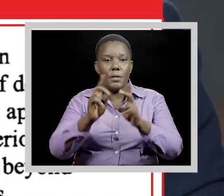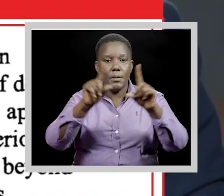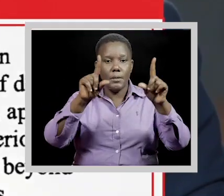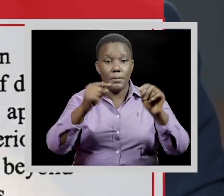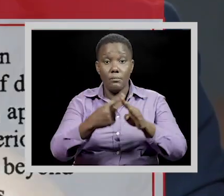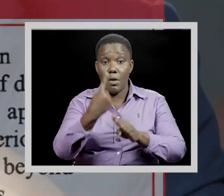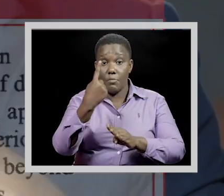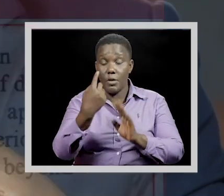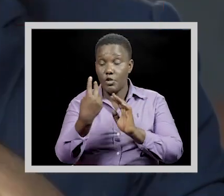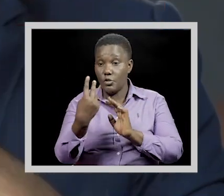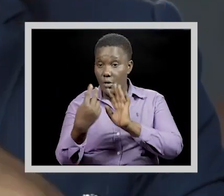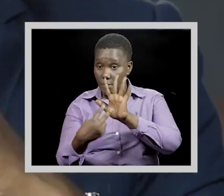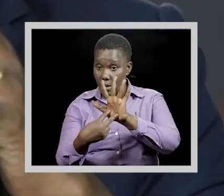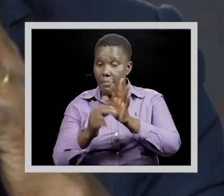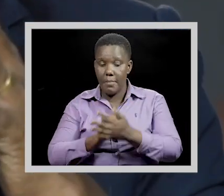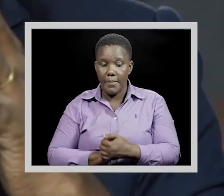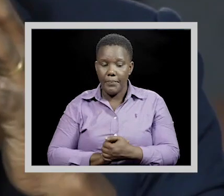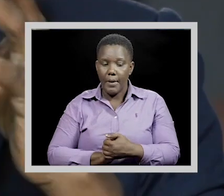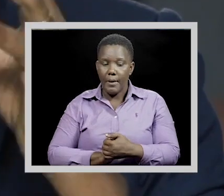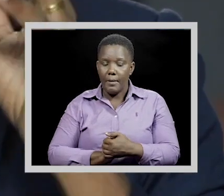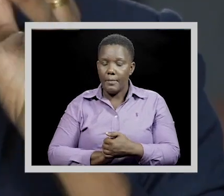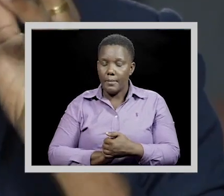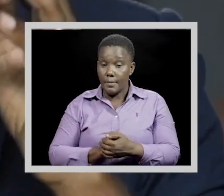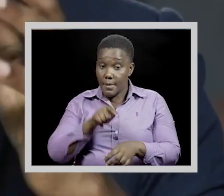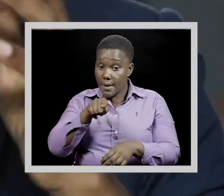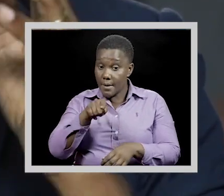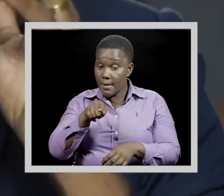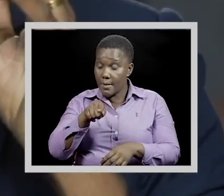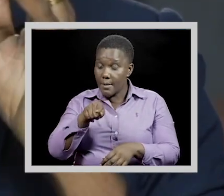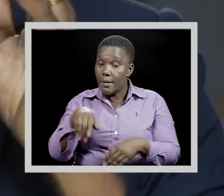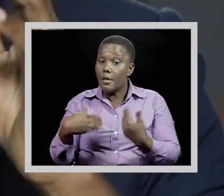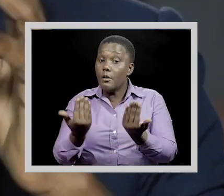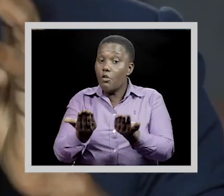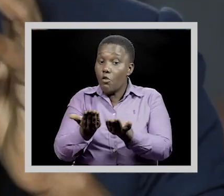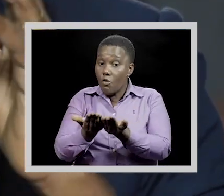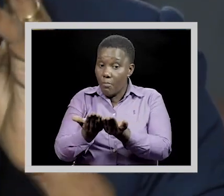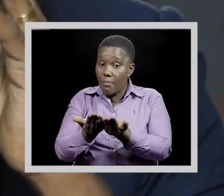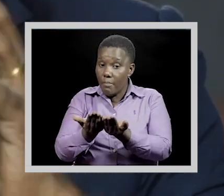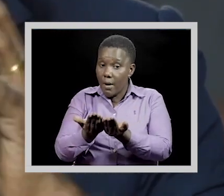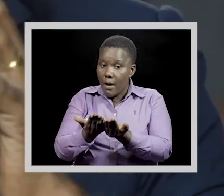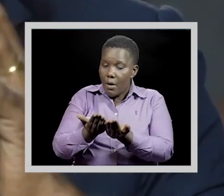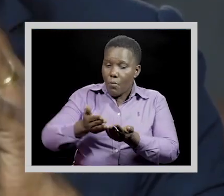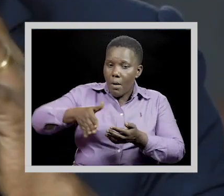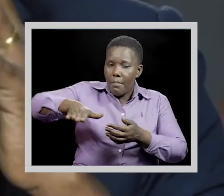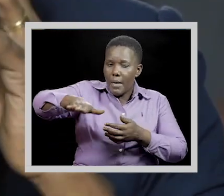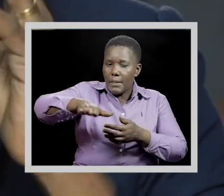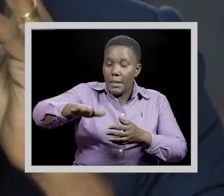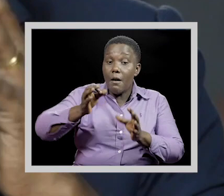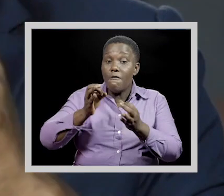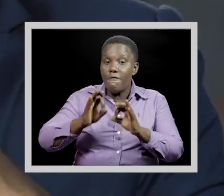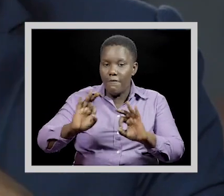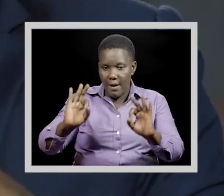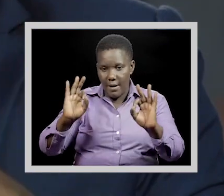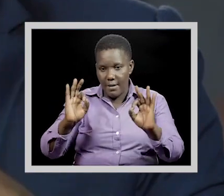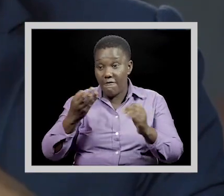Section 127. And here, this should be done at the exceptional circumstances and should be